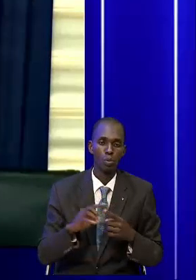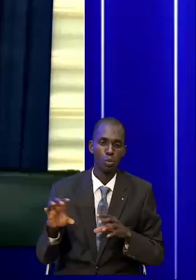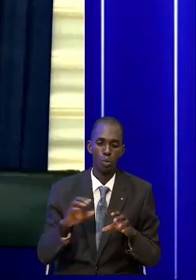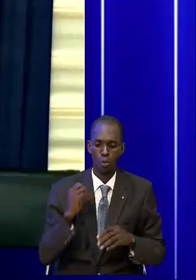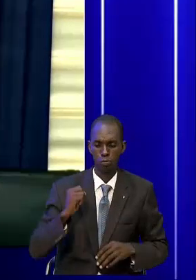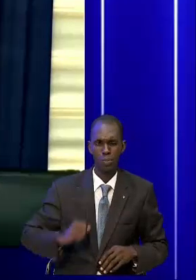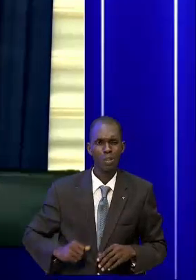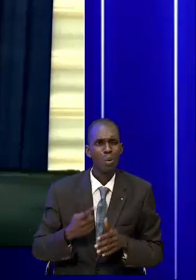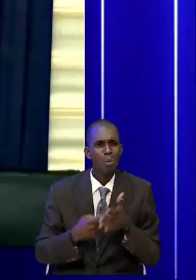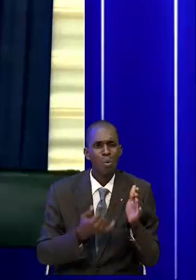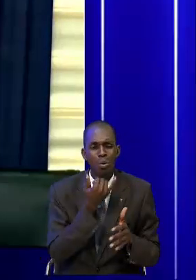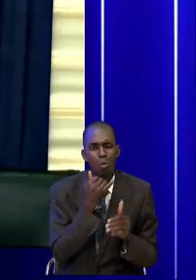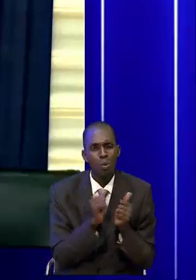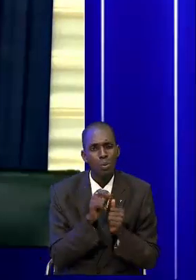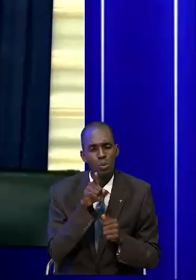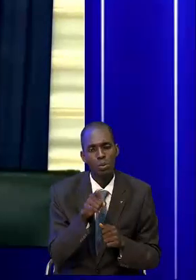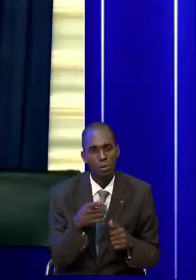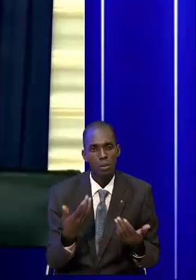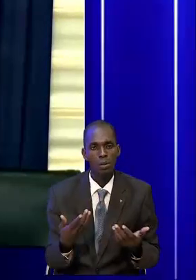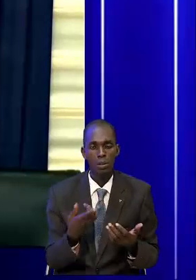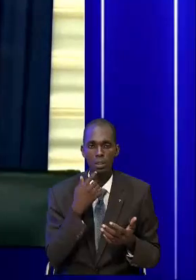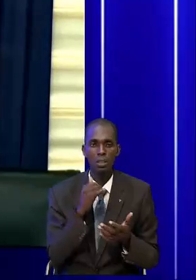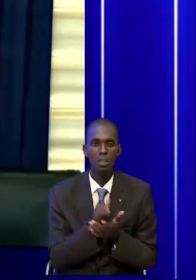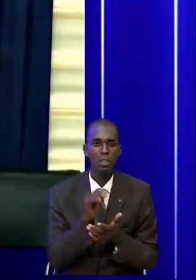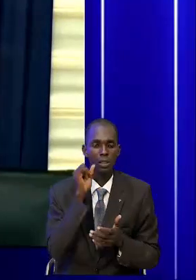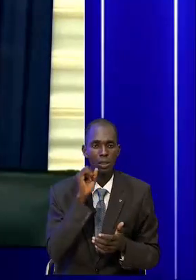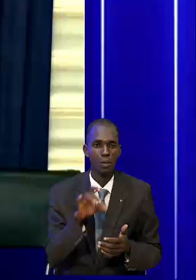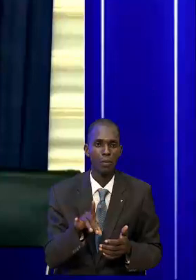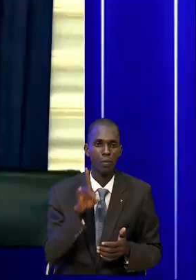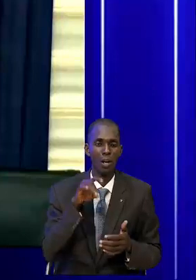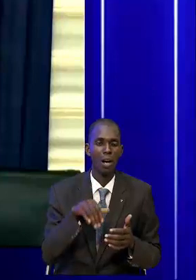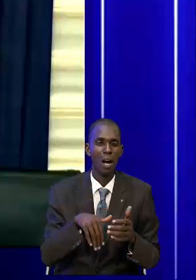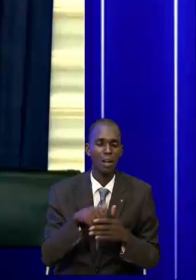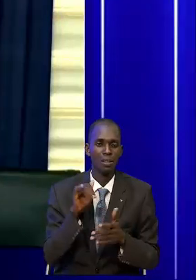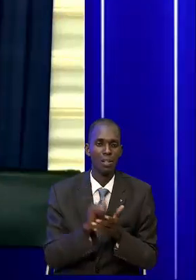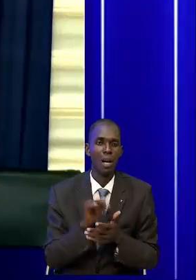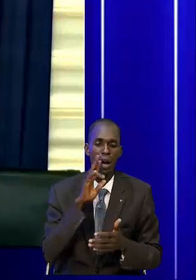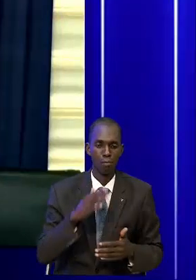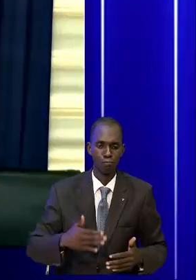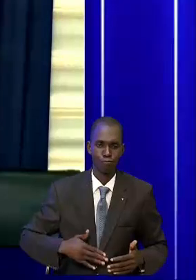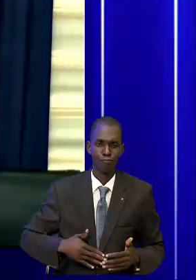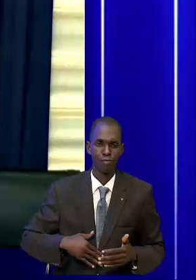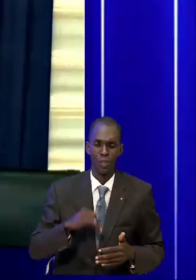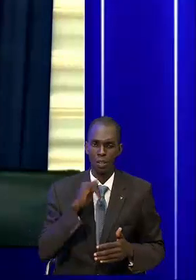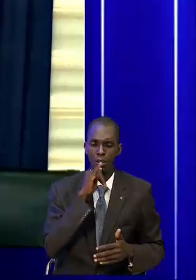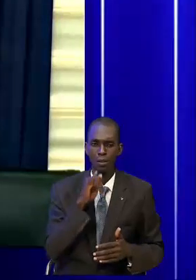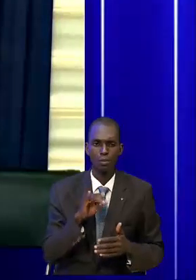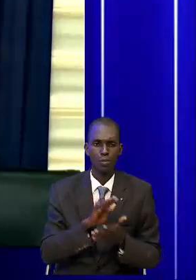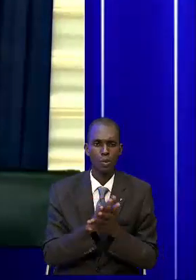told me that they are going to do operation for her. I said, what is wrong with you? She said she saw